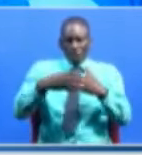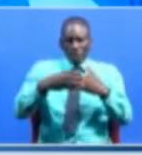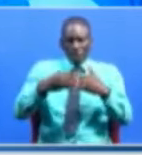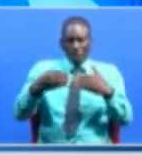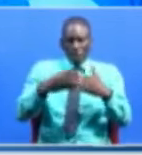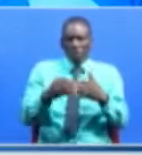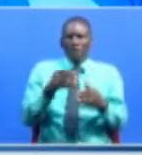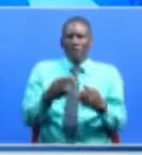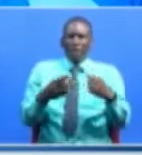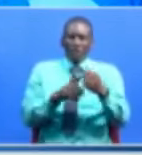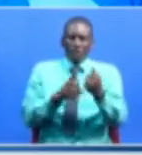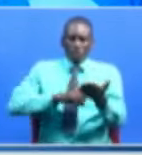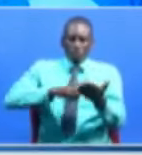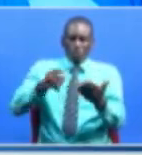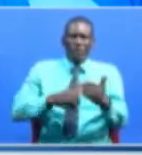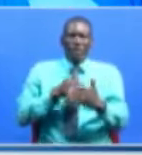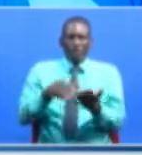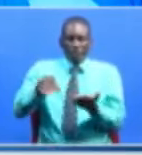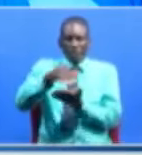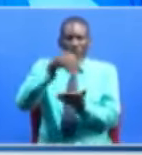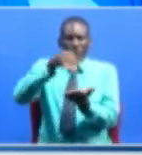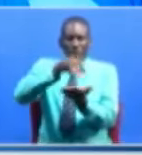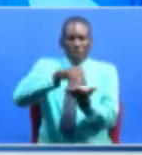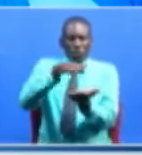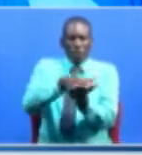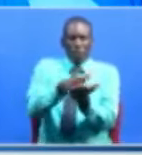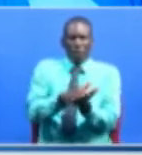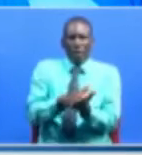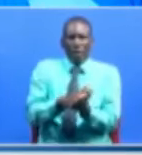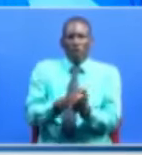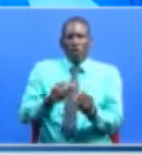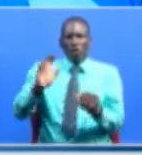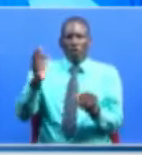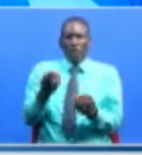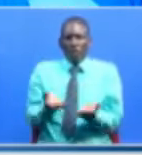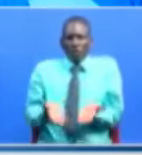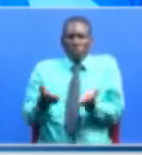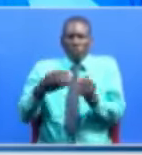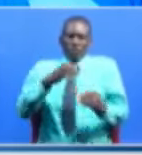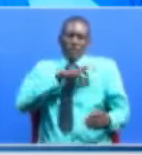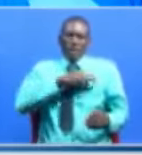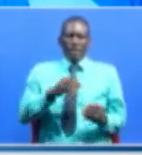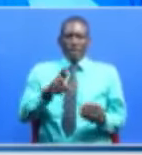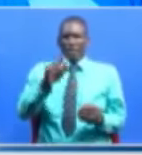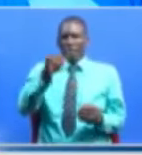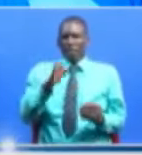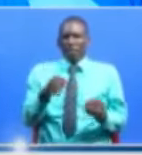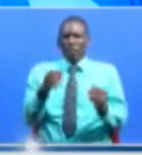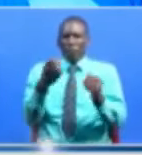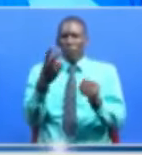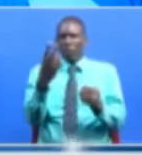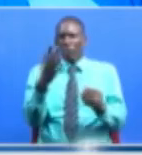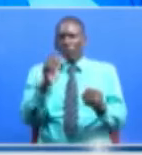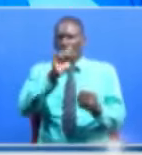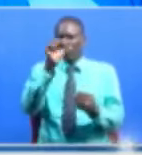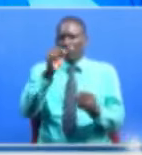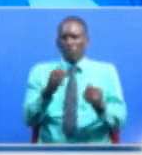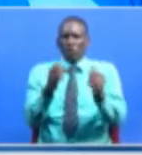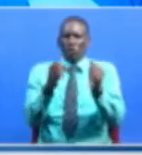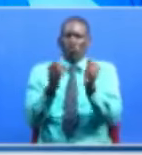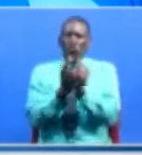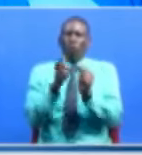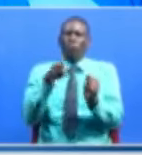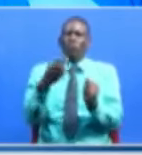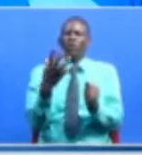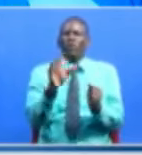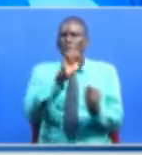just 6 weeks after the Central Bank of Kenya raised its benchmark interest rate from 10.5% to 12.5% to arrest